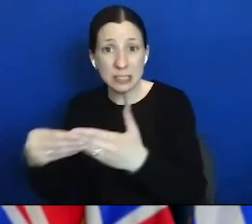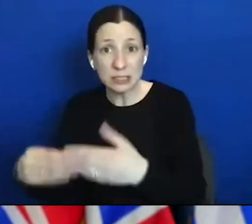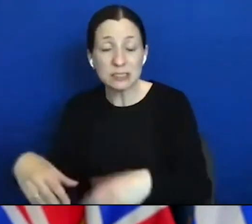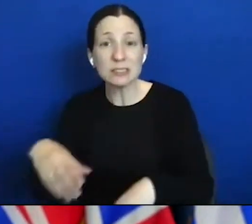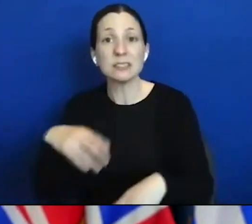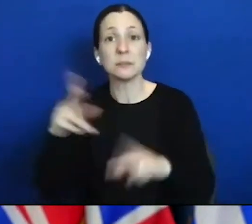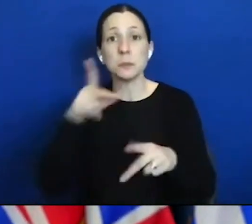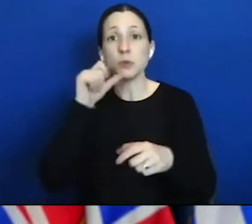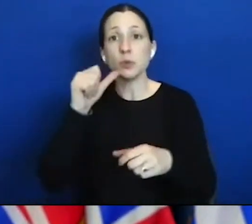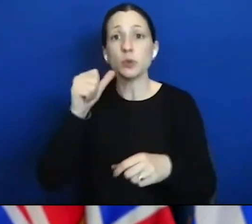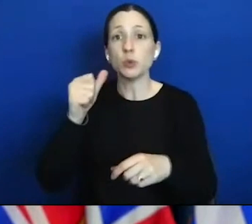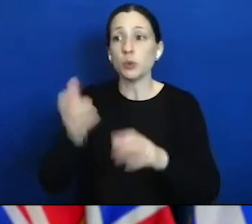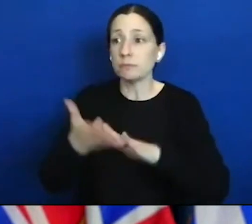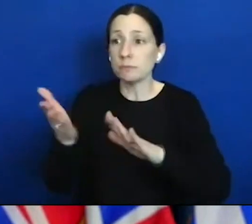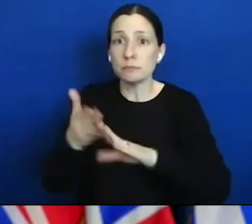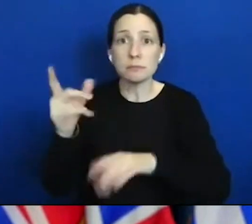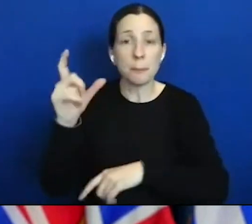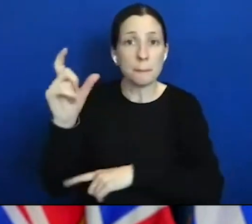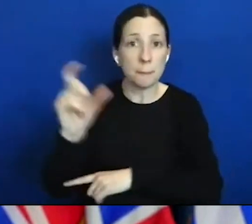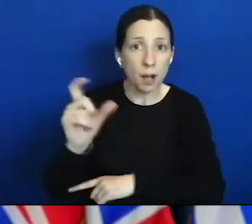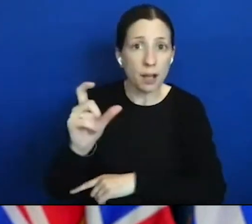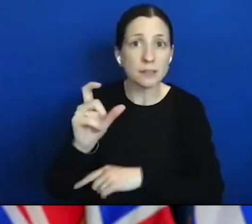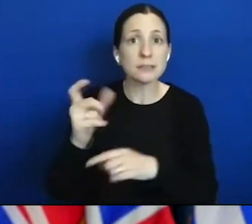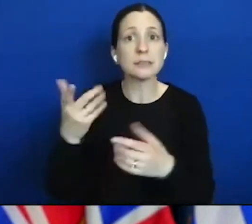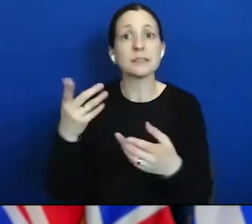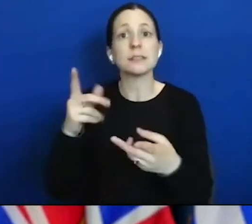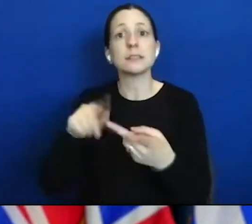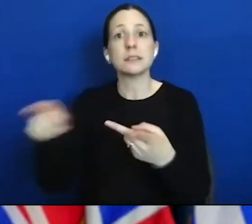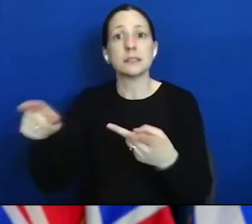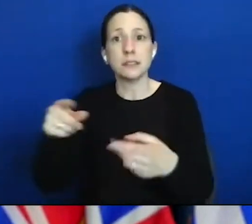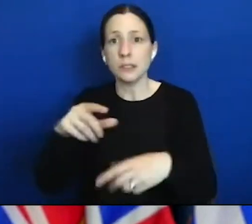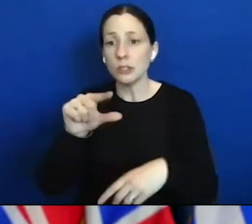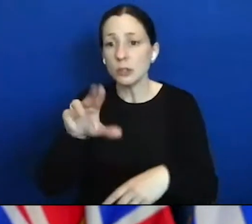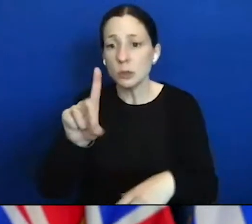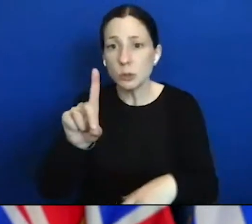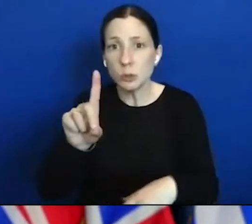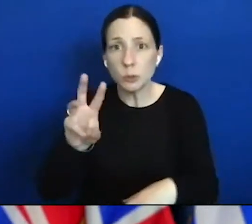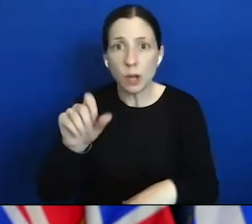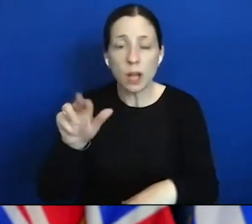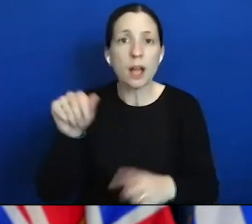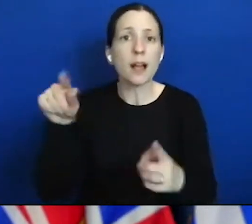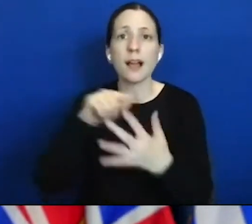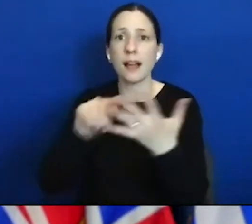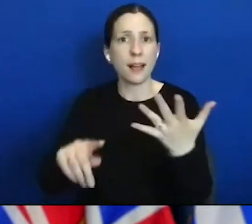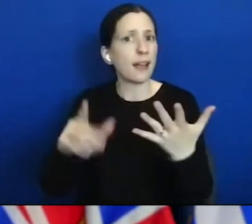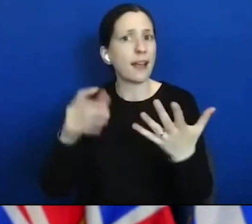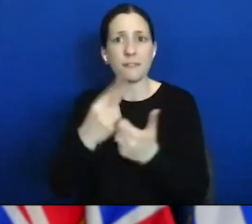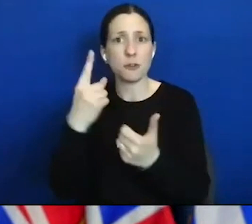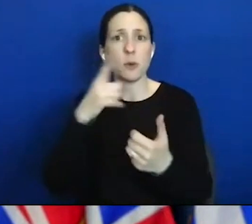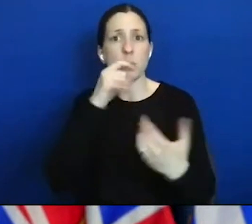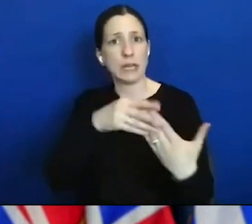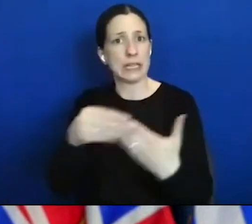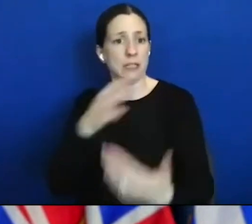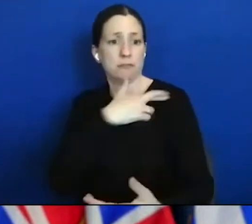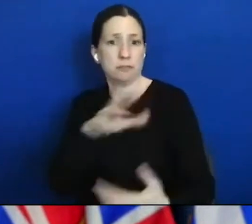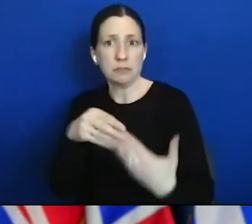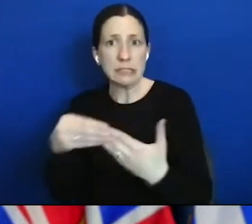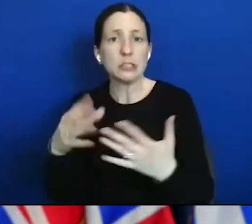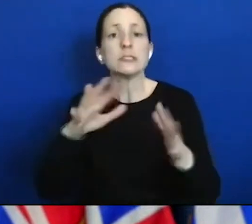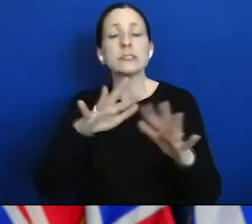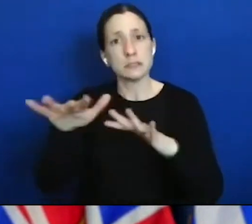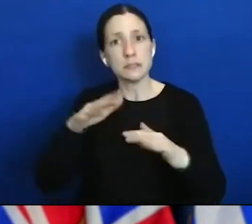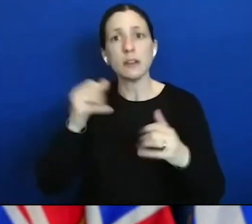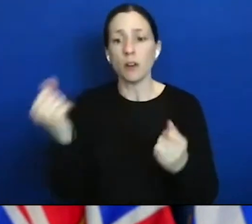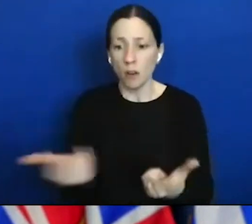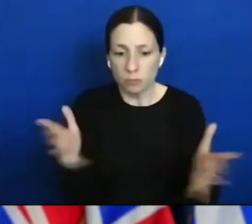of gurdwaras, and so on. Just to say this, I mean, we're happy to report that, as I said, I think in my introduction, across the